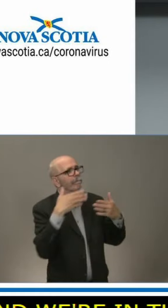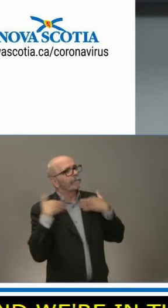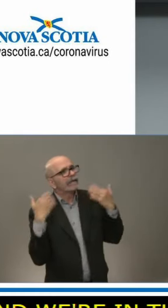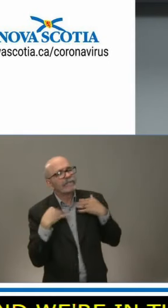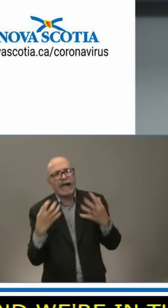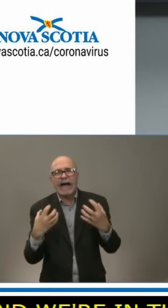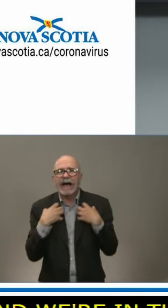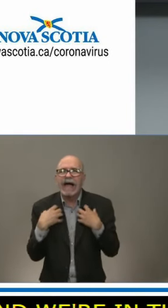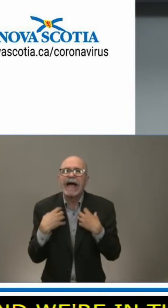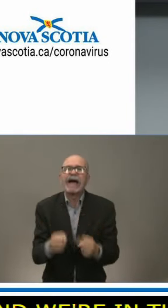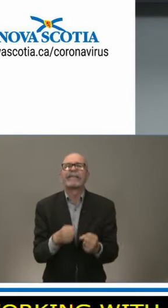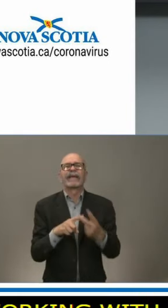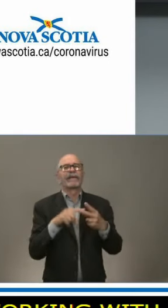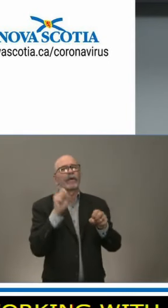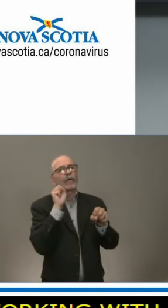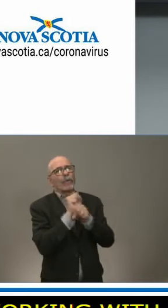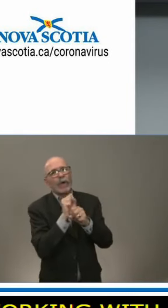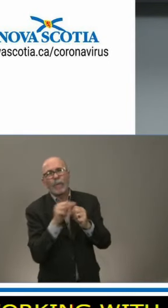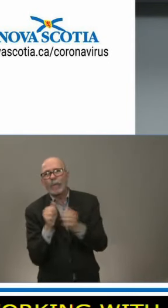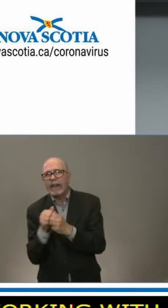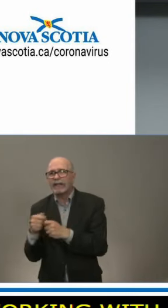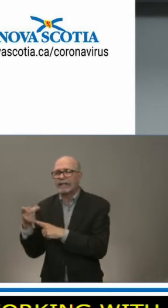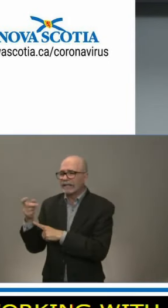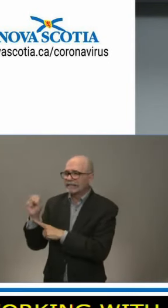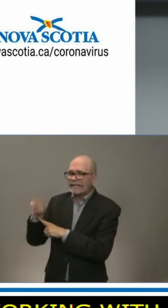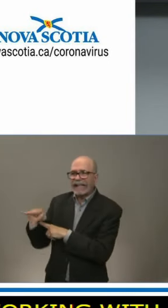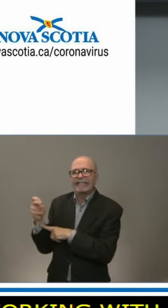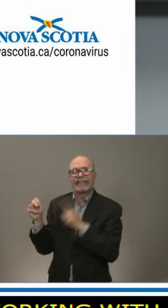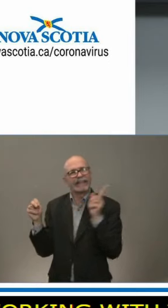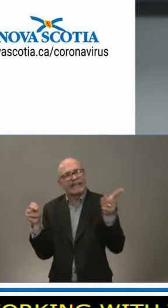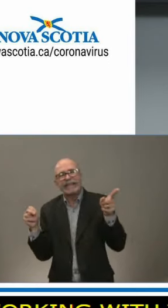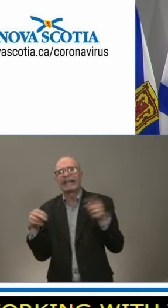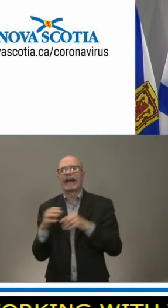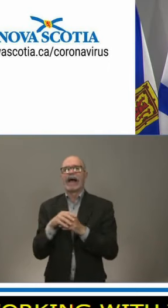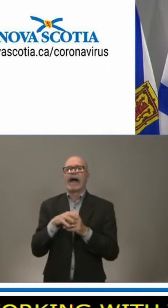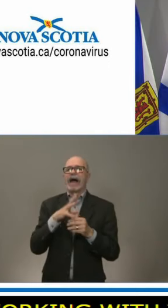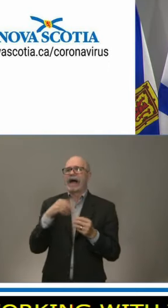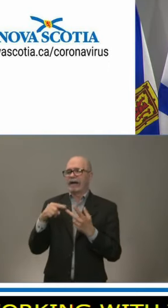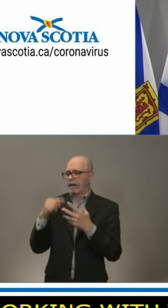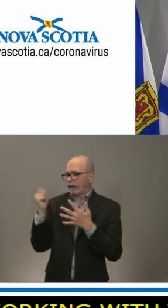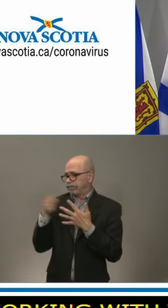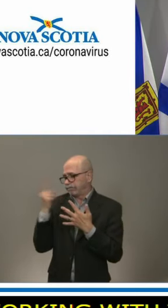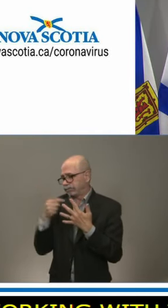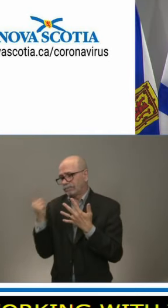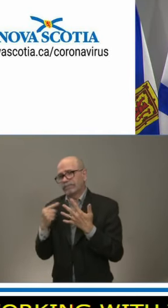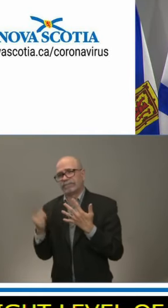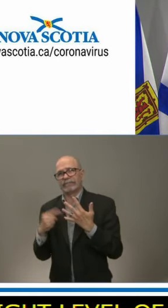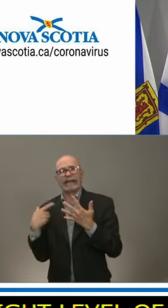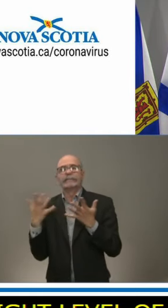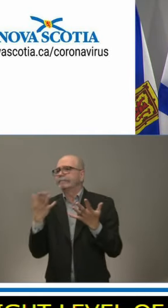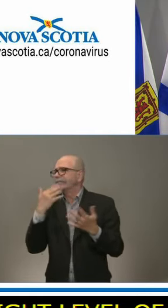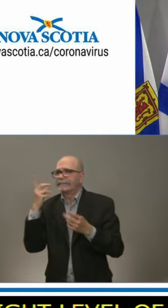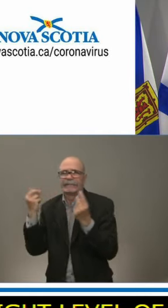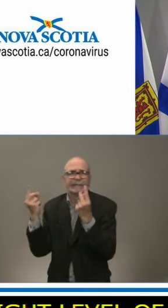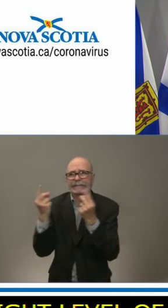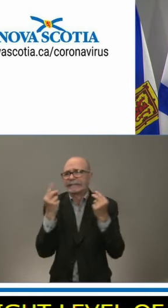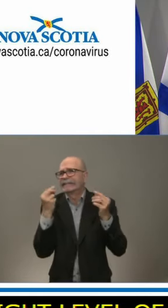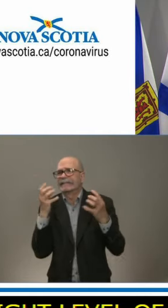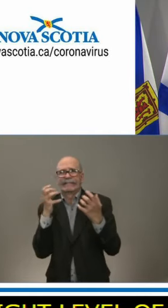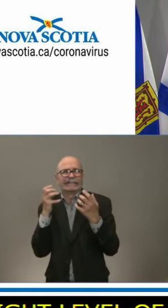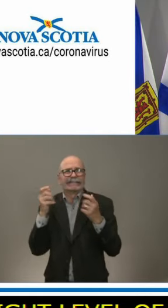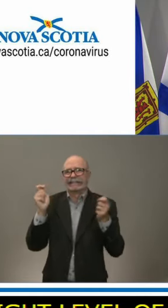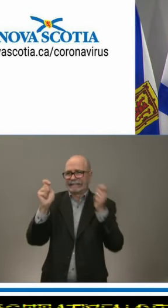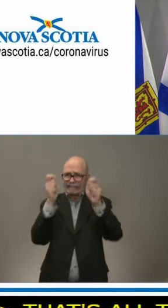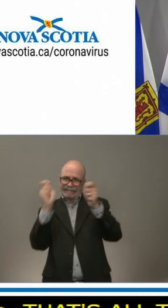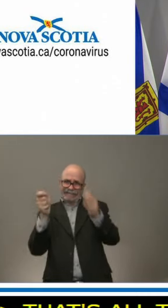information, balancing risks and benefits to do that. That's all the time that we have for questions today. Go ahead, Premier. Thank you,